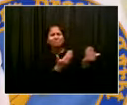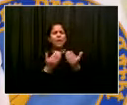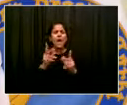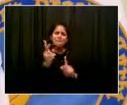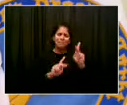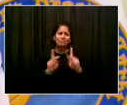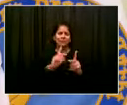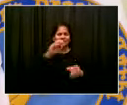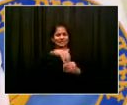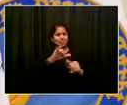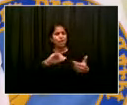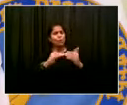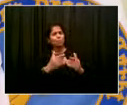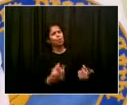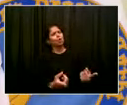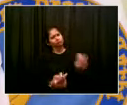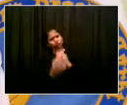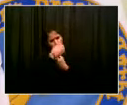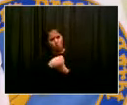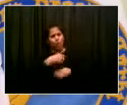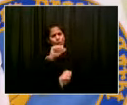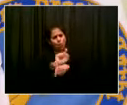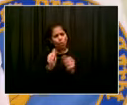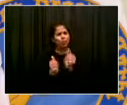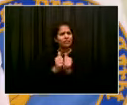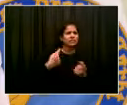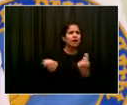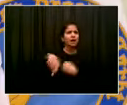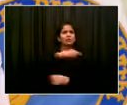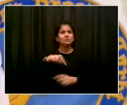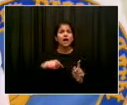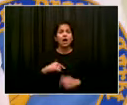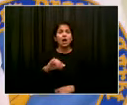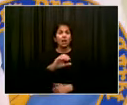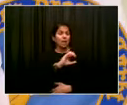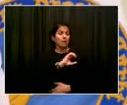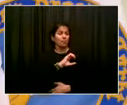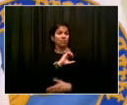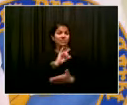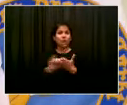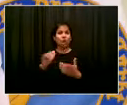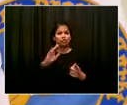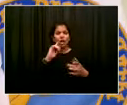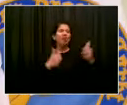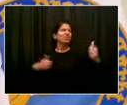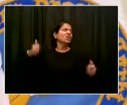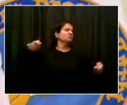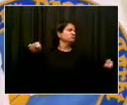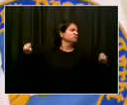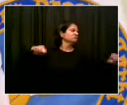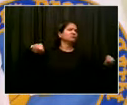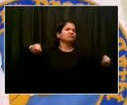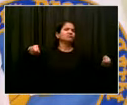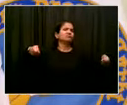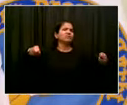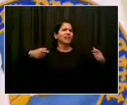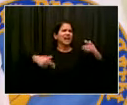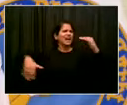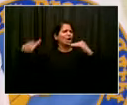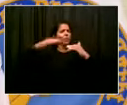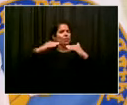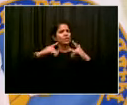NYPD has the lead. They're allowed to prioritize whatever issues or challenges they're met with, and we work with them. But like you said, it's a